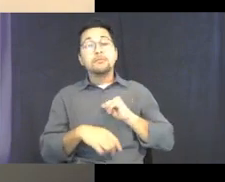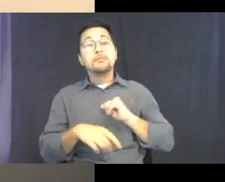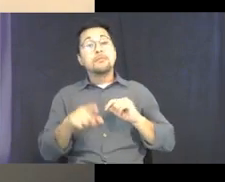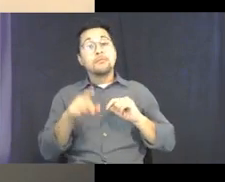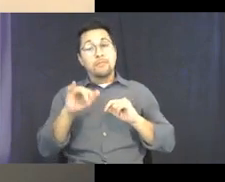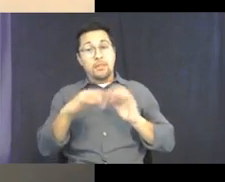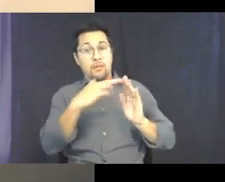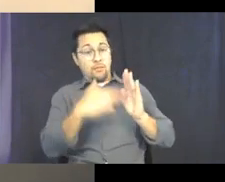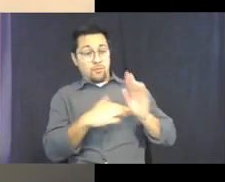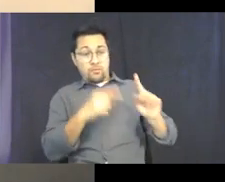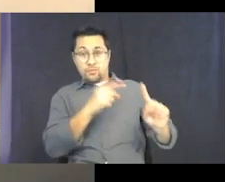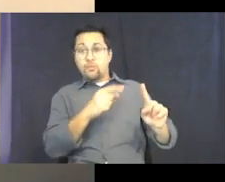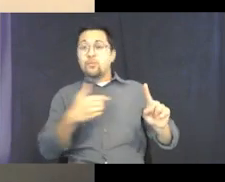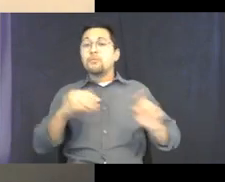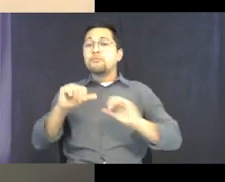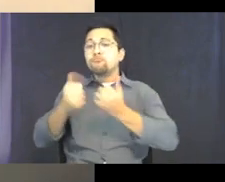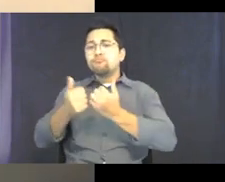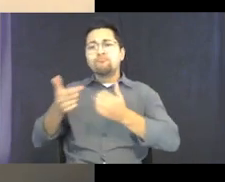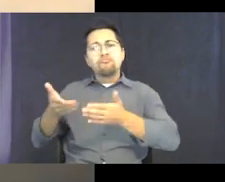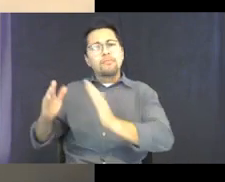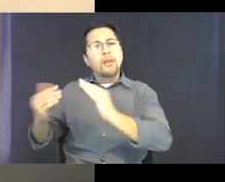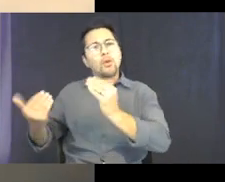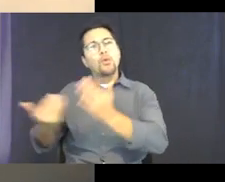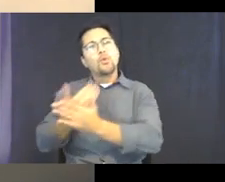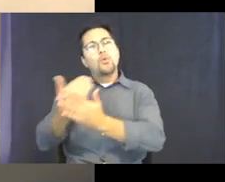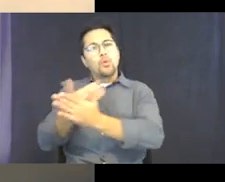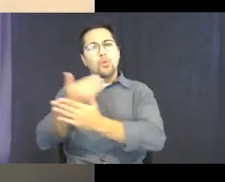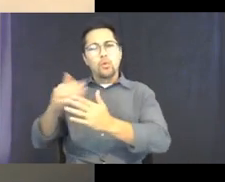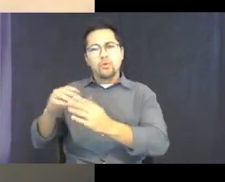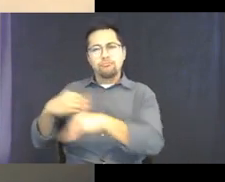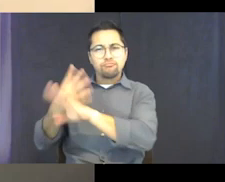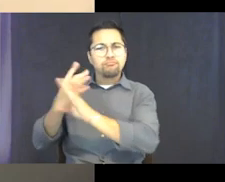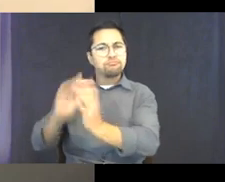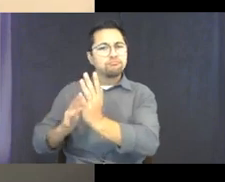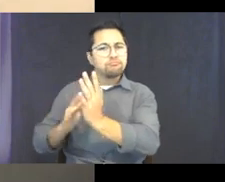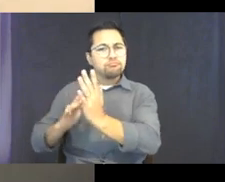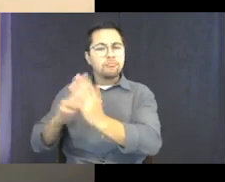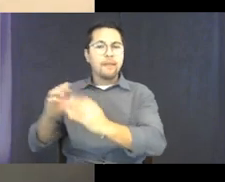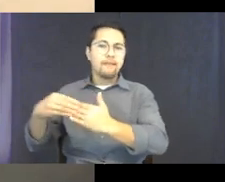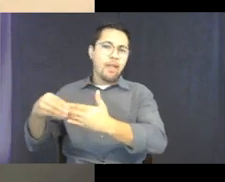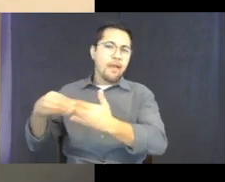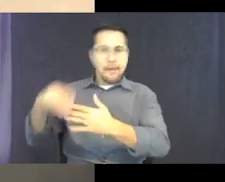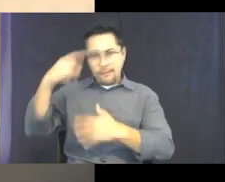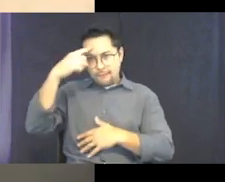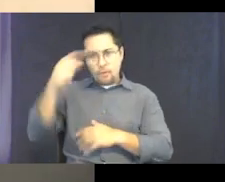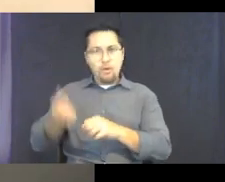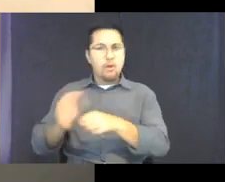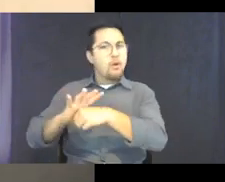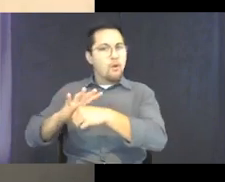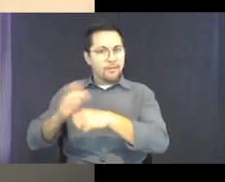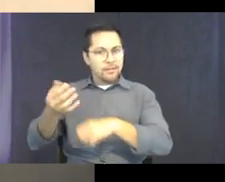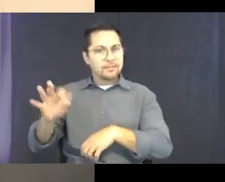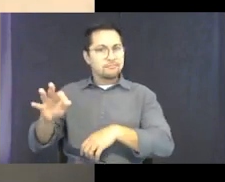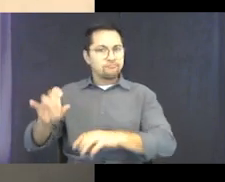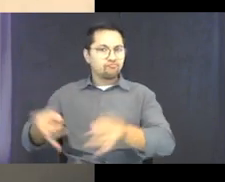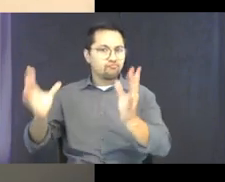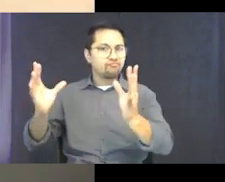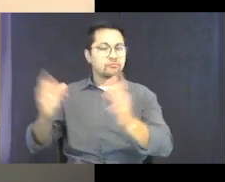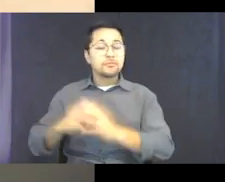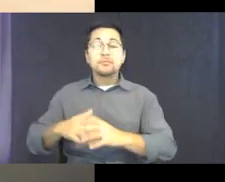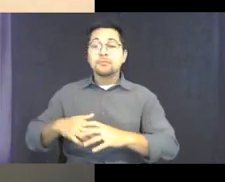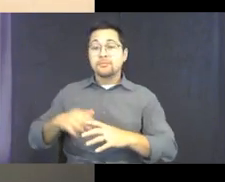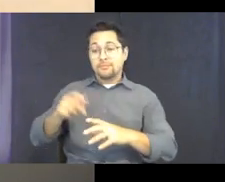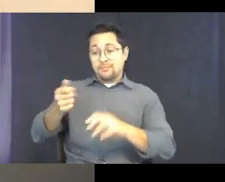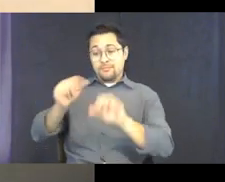addition to the rule, the agency has allowed new telemedicine flexibilities for the COVID-19 state of emergency.